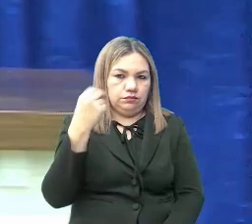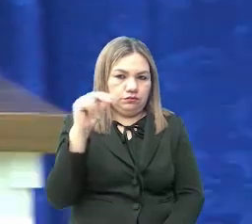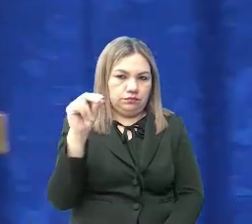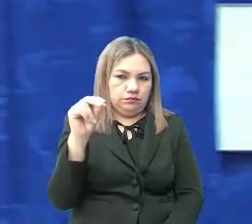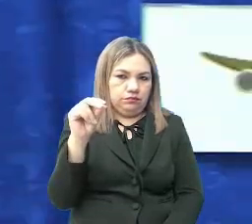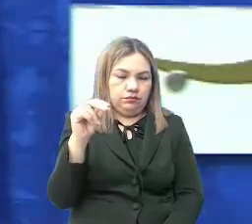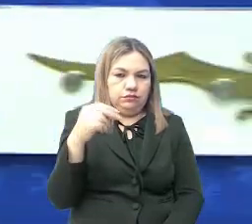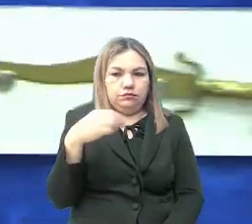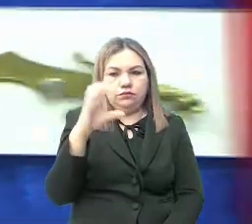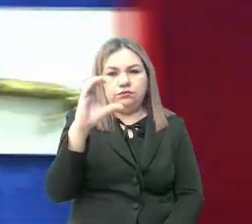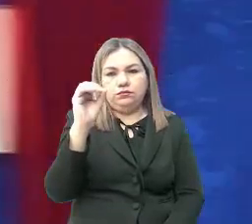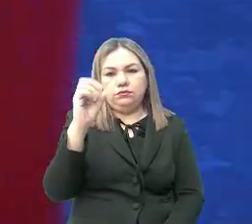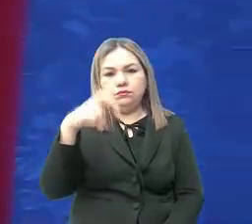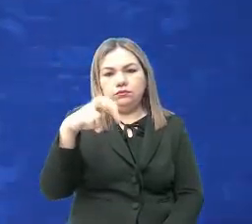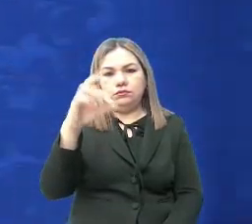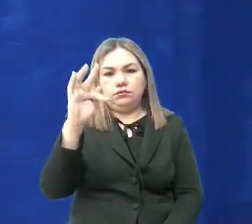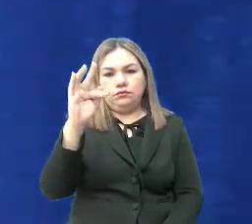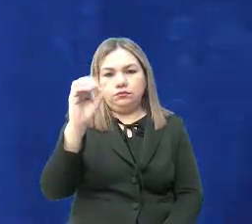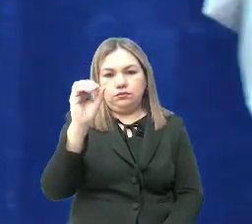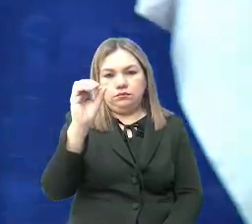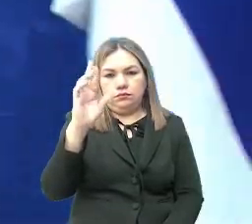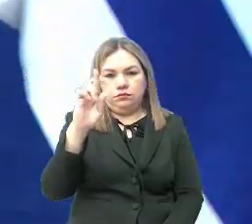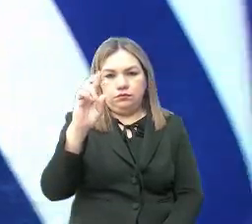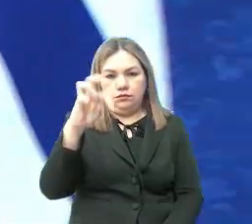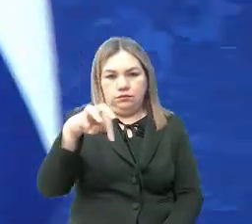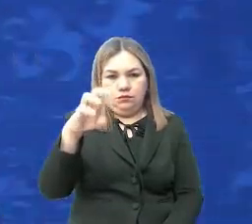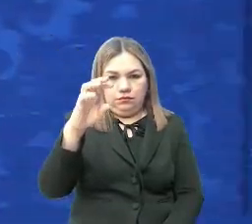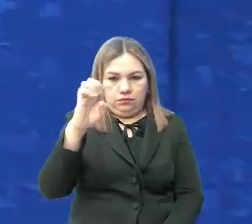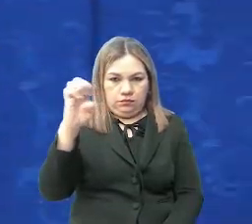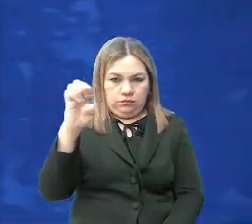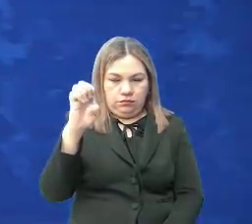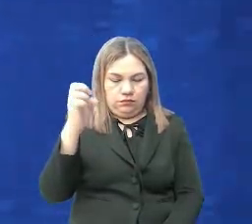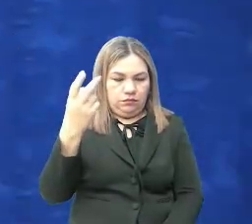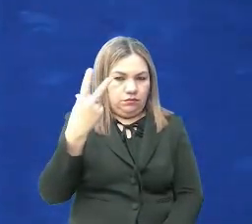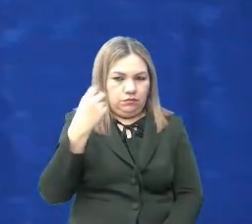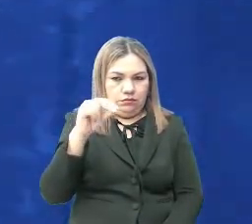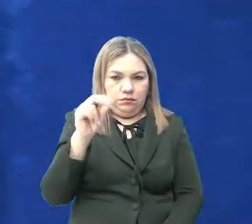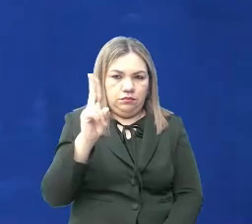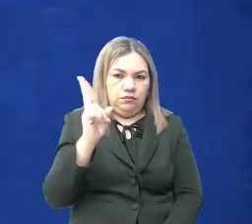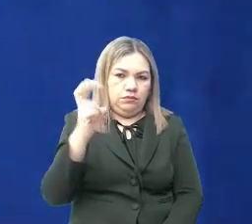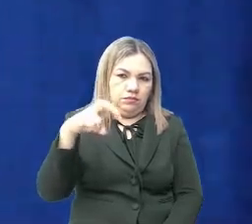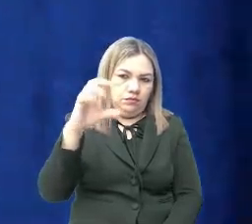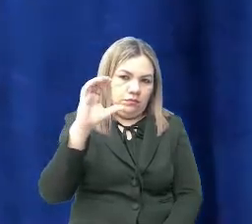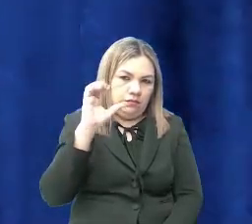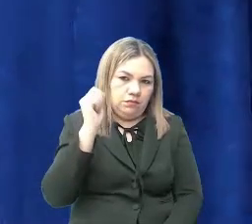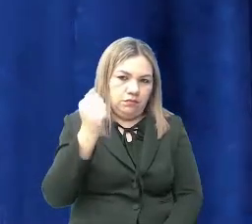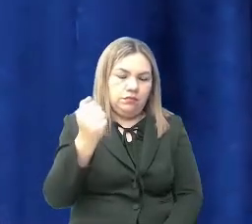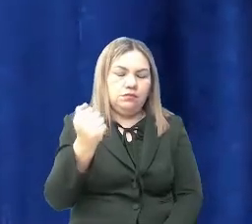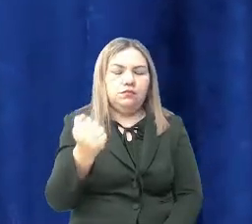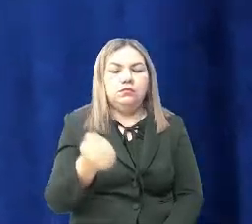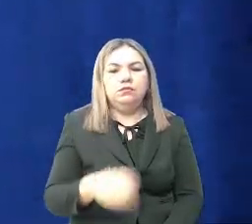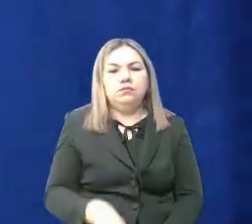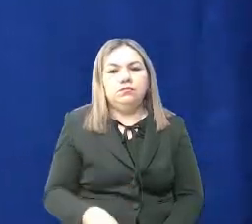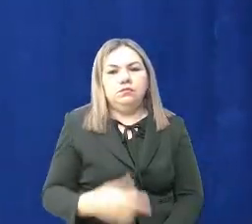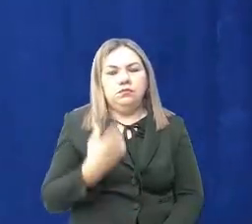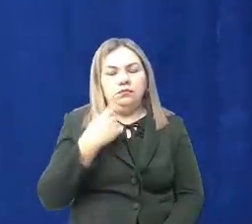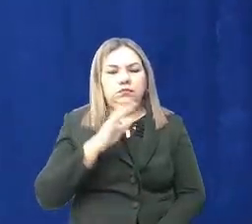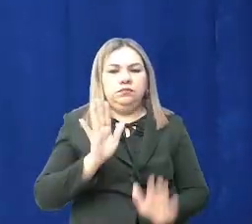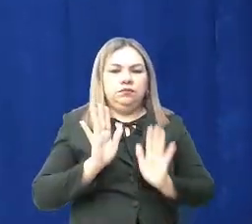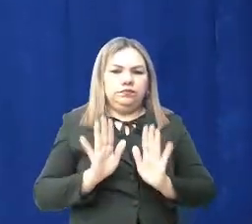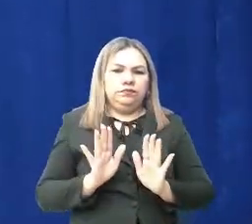Never conform, my loved ones. Because sometimes when you reach something, when you're conformed, it says up to